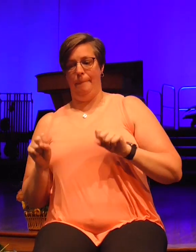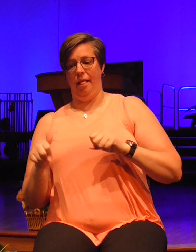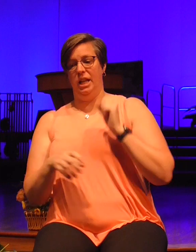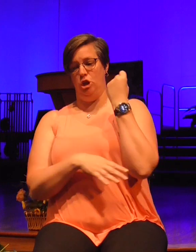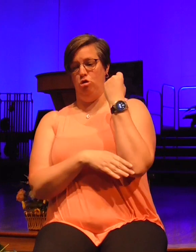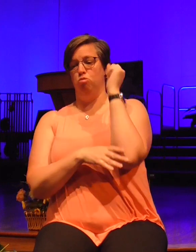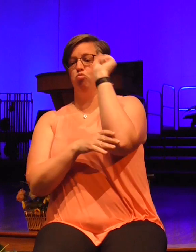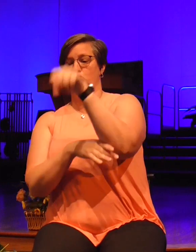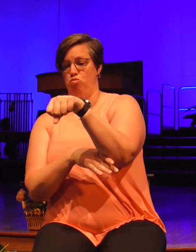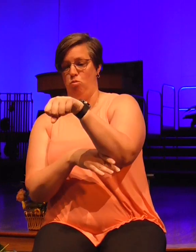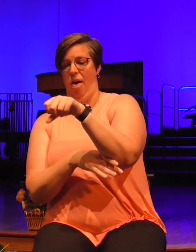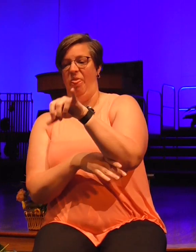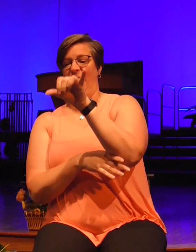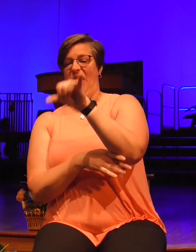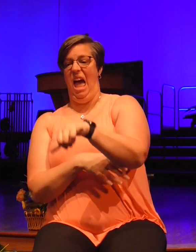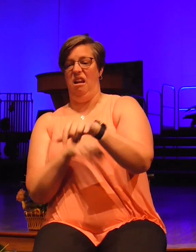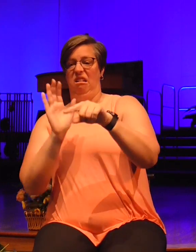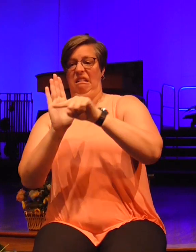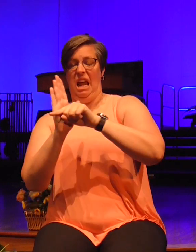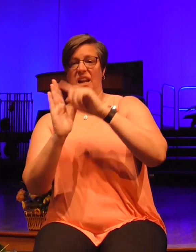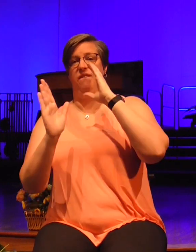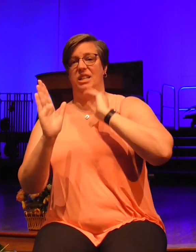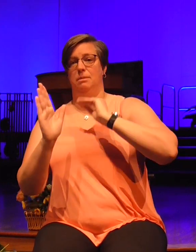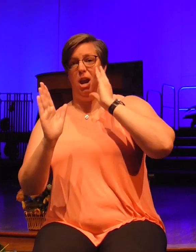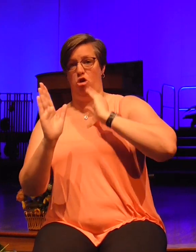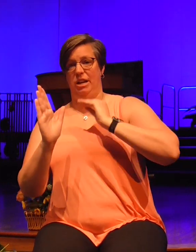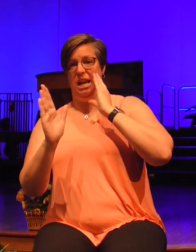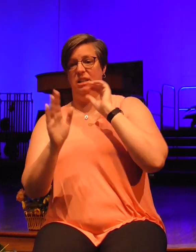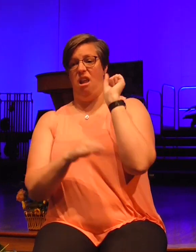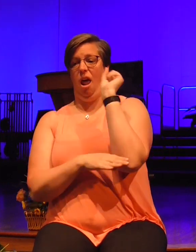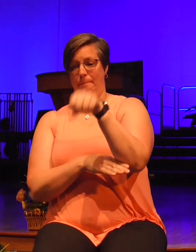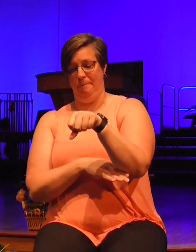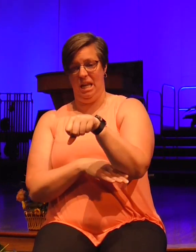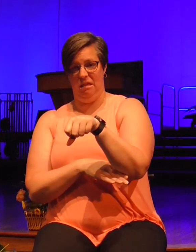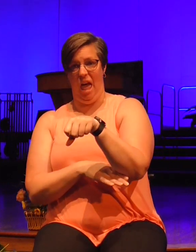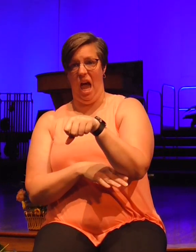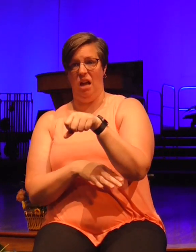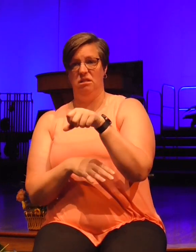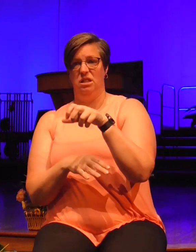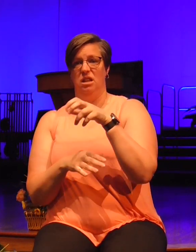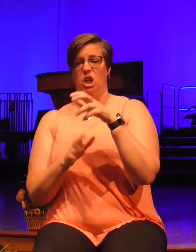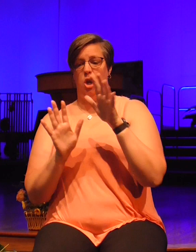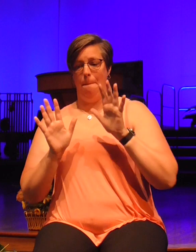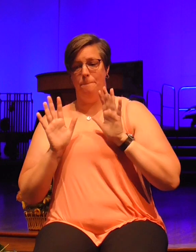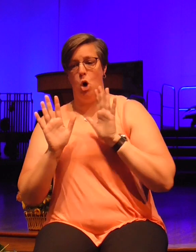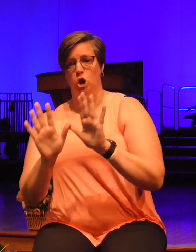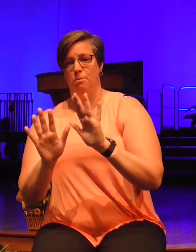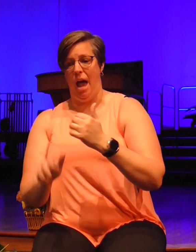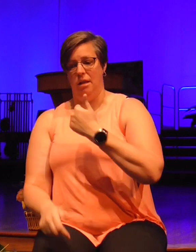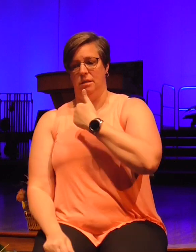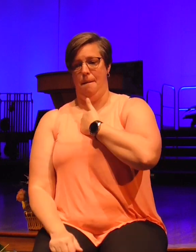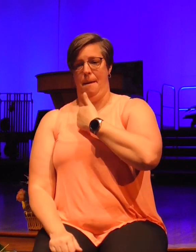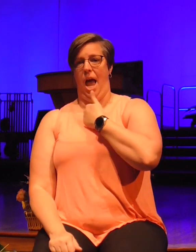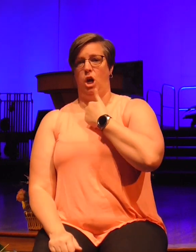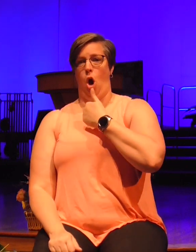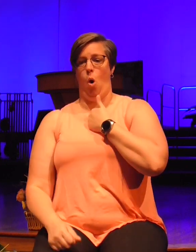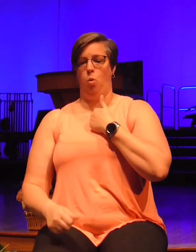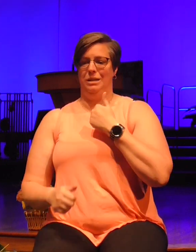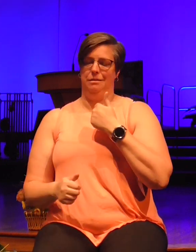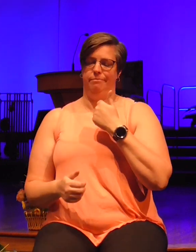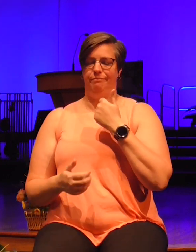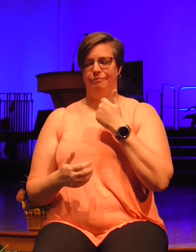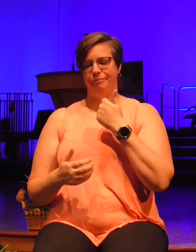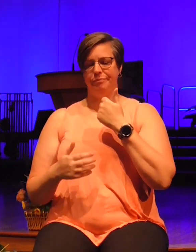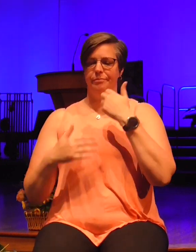negative experiences I've had, to transcend the challenges I've experienced, to push past my own self-limiting